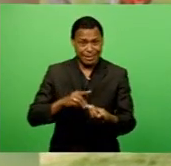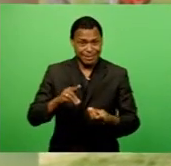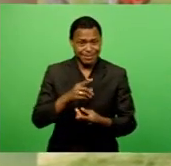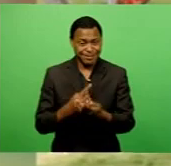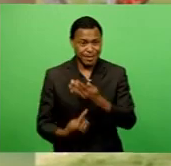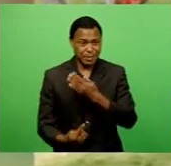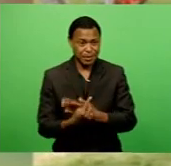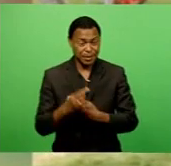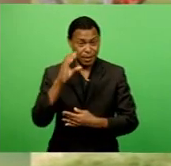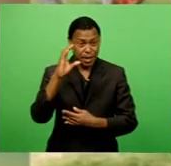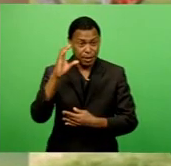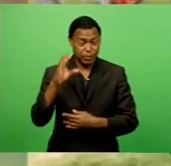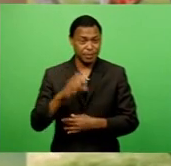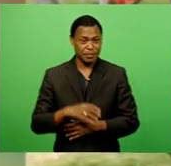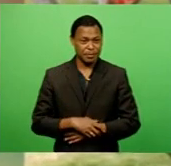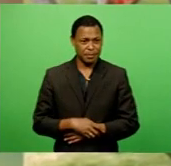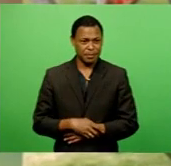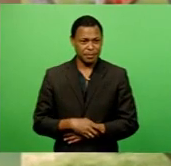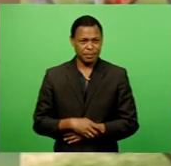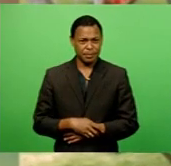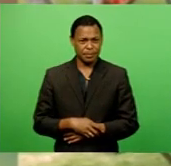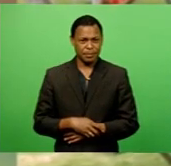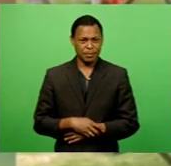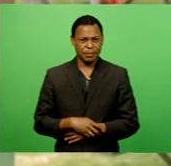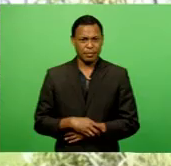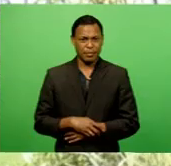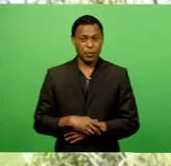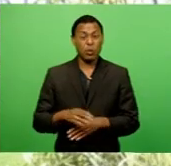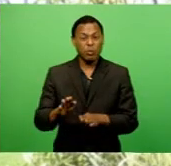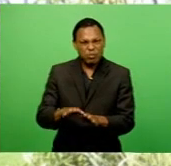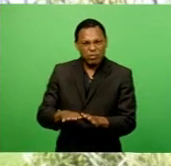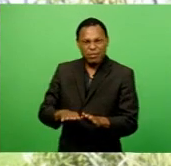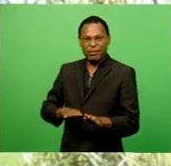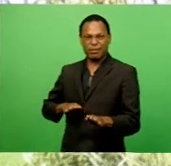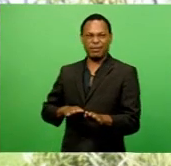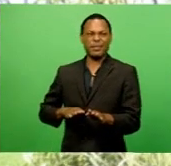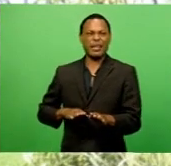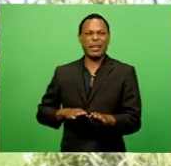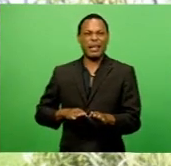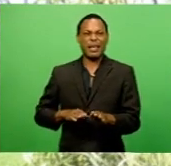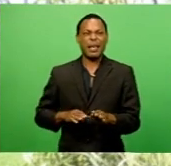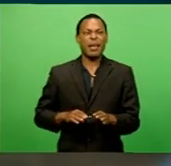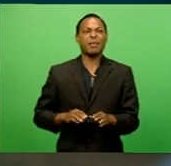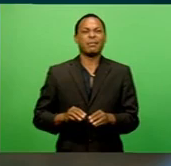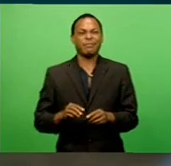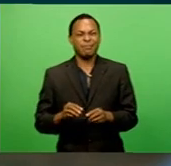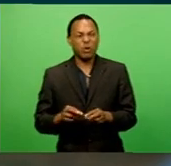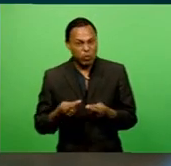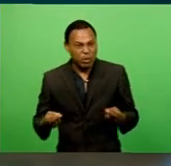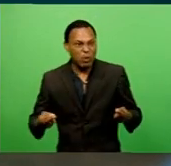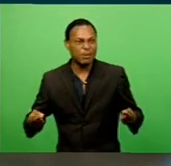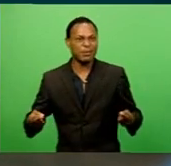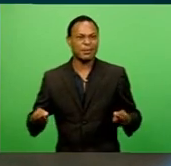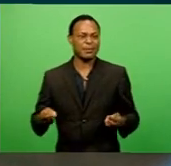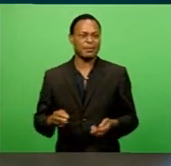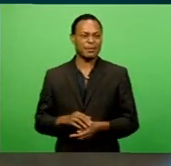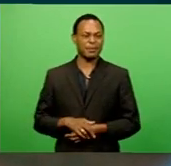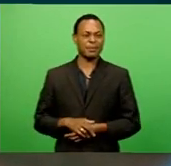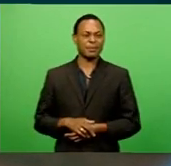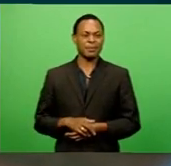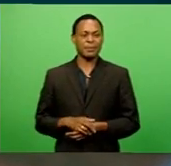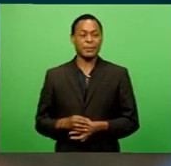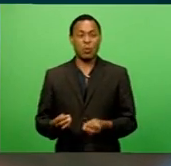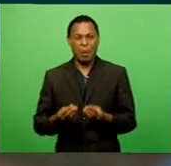we face is the delay of materials coming in and transportation,